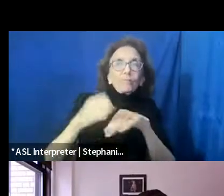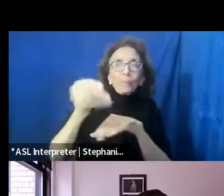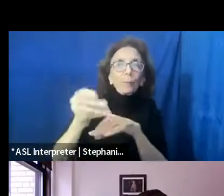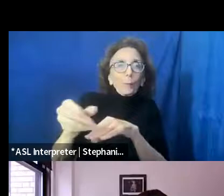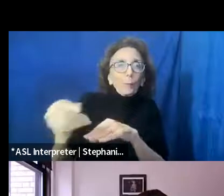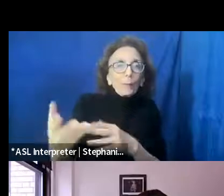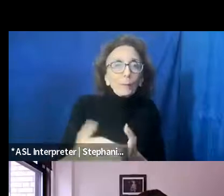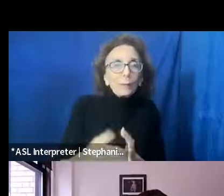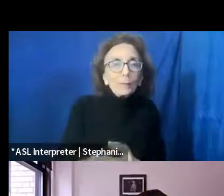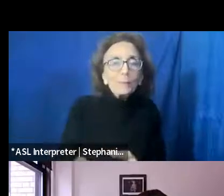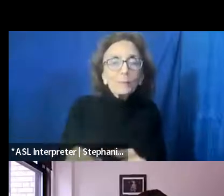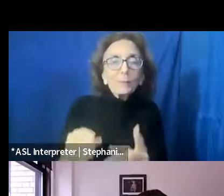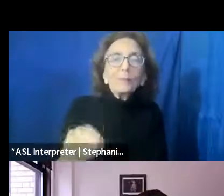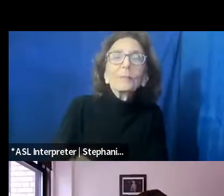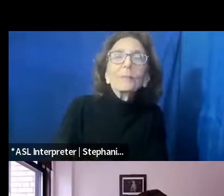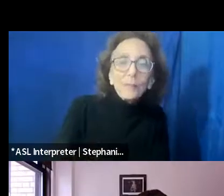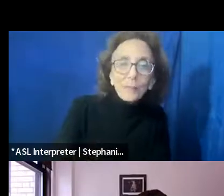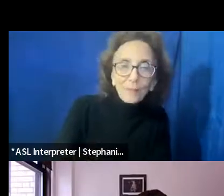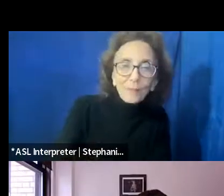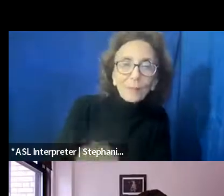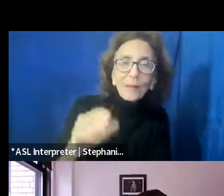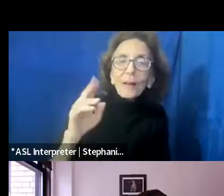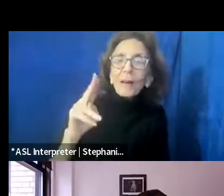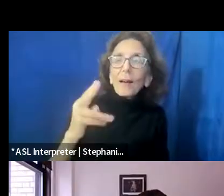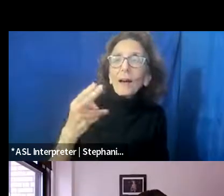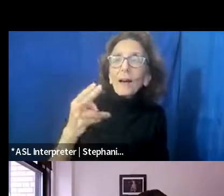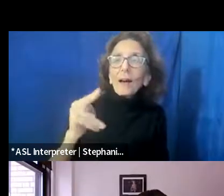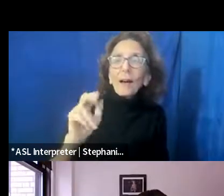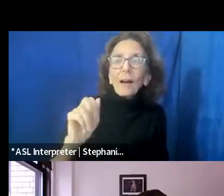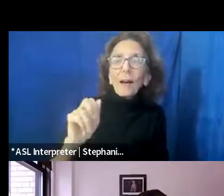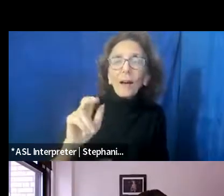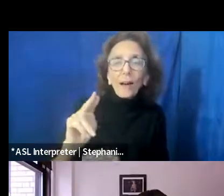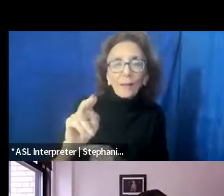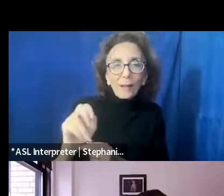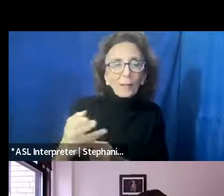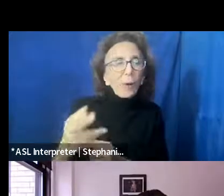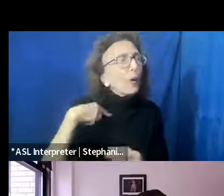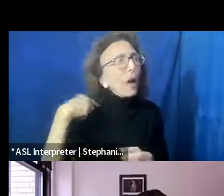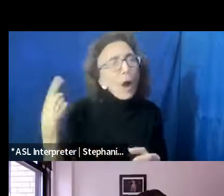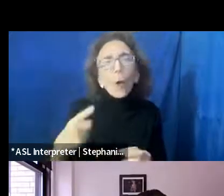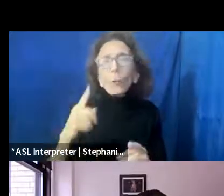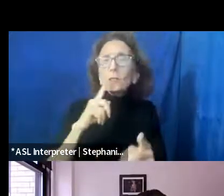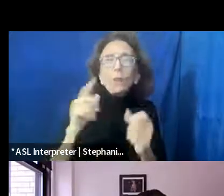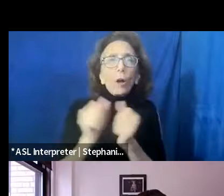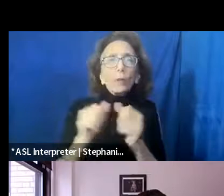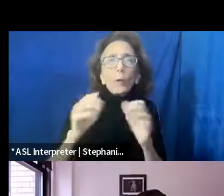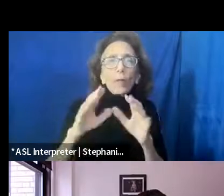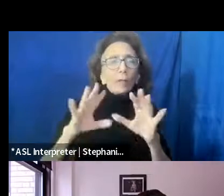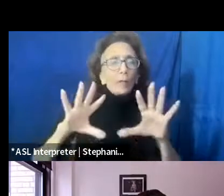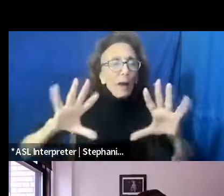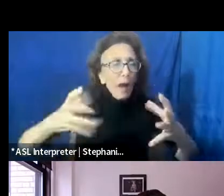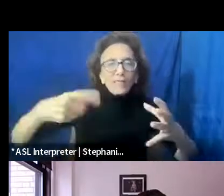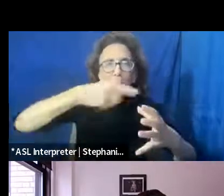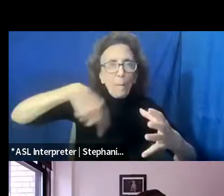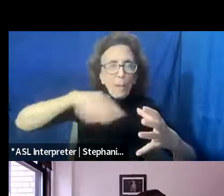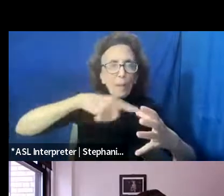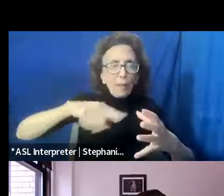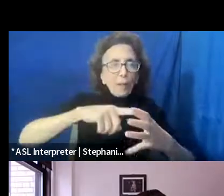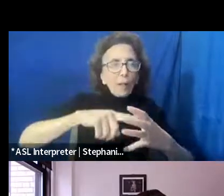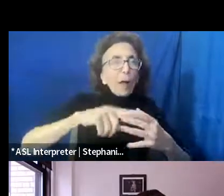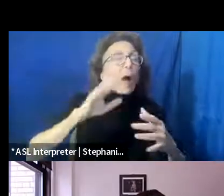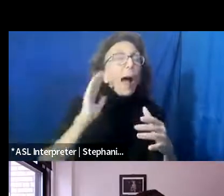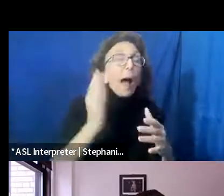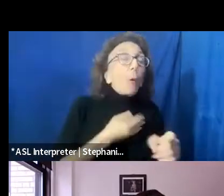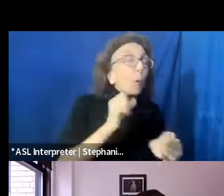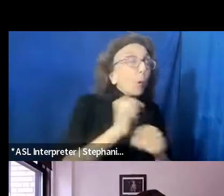Yeah, we're just always in conversation with our ensemble about not just the artistic work we're doing, but just from an operational